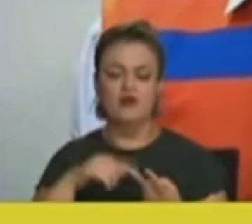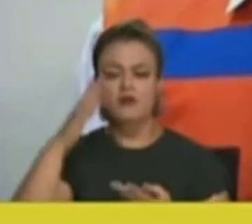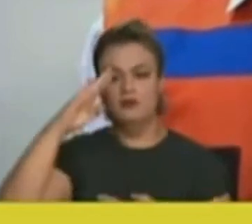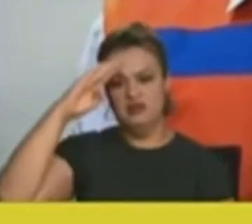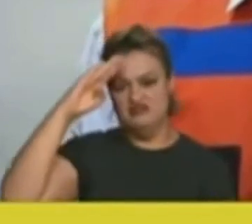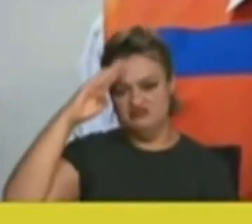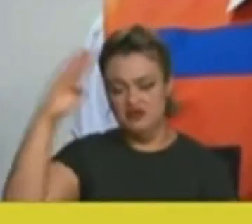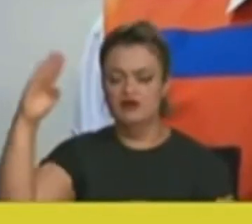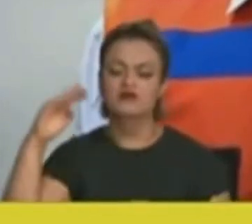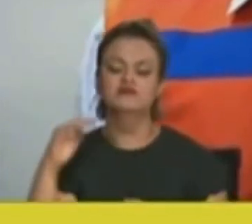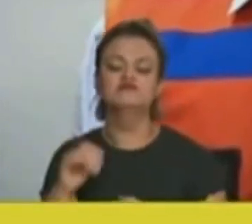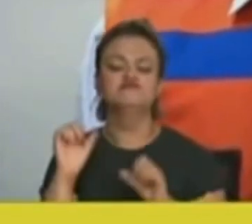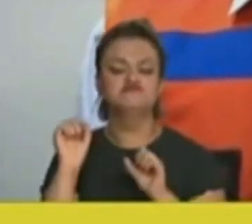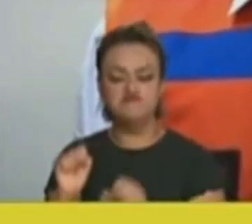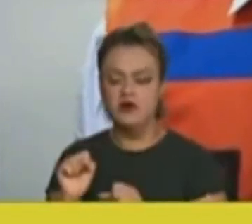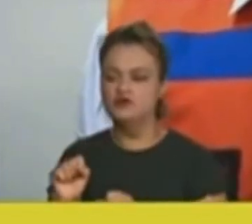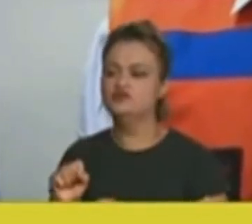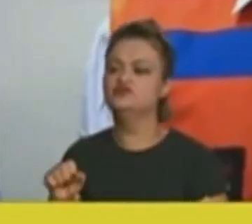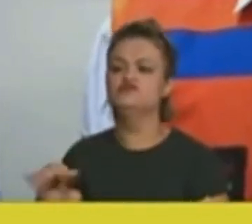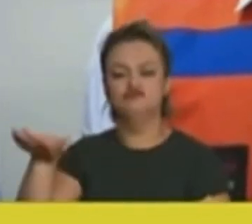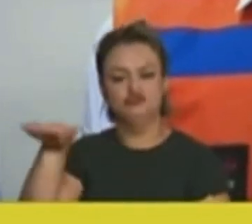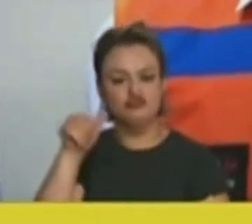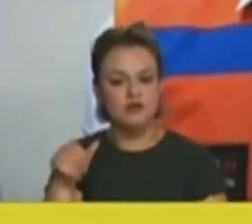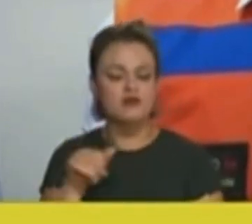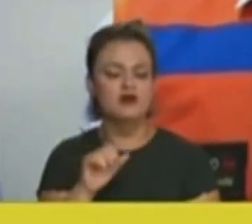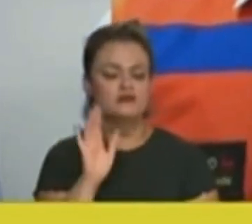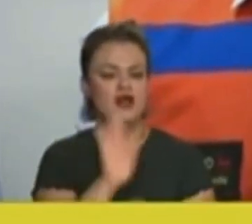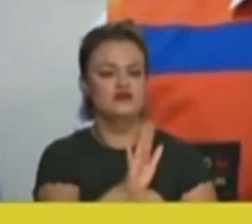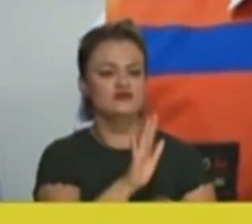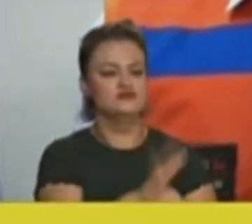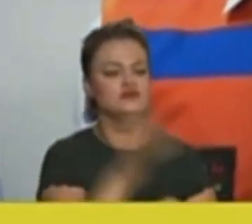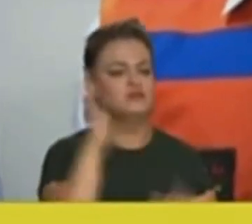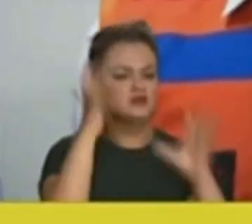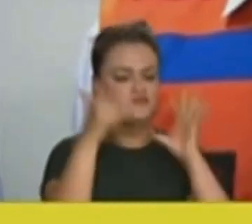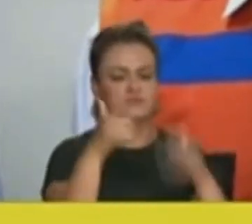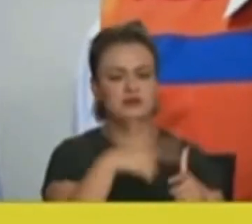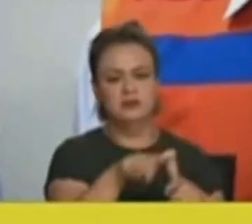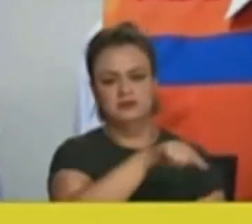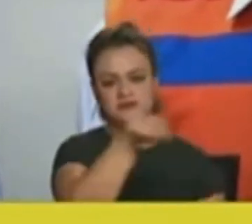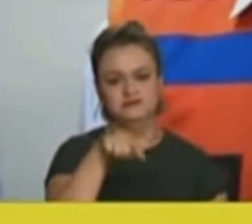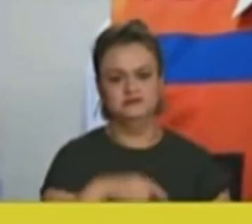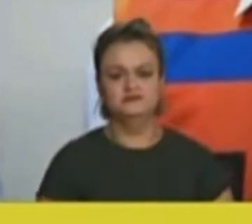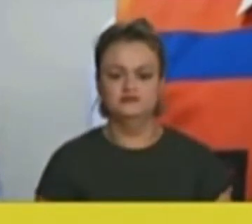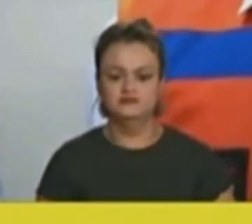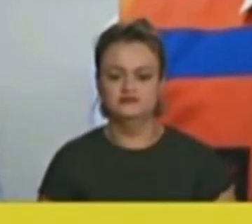Fifth article, this will be enforced in the date of publication.